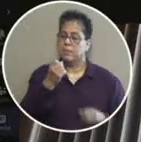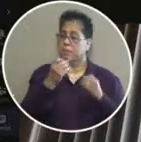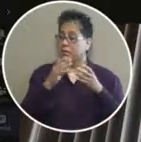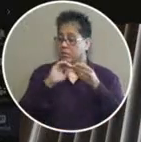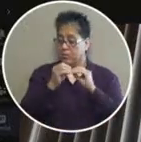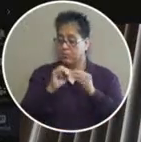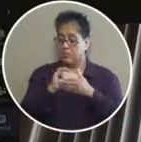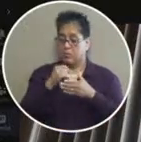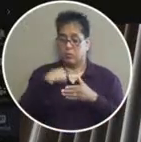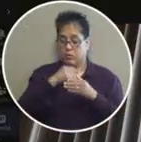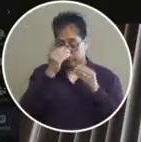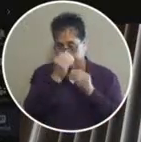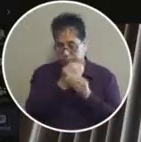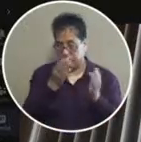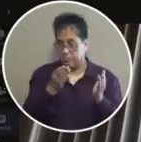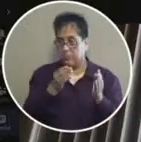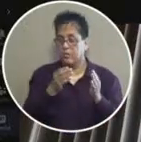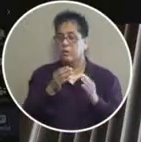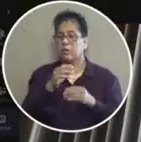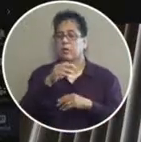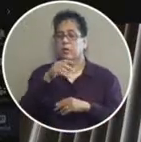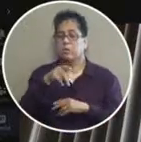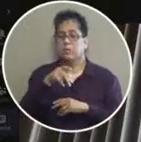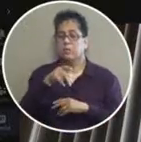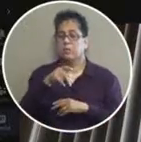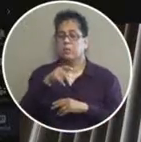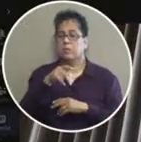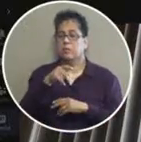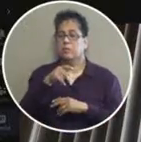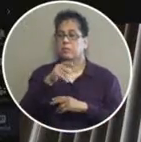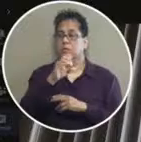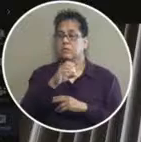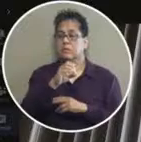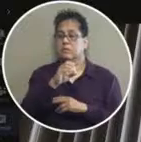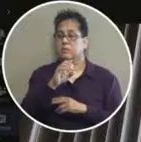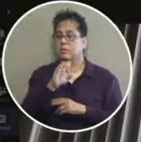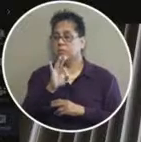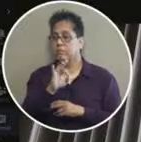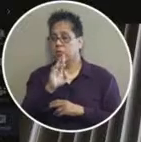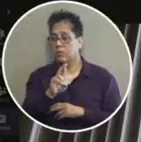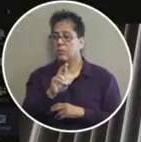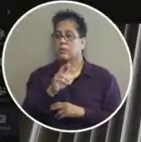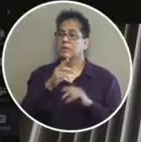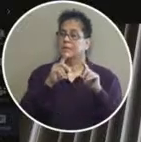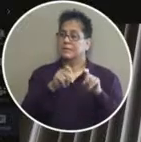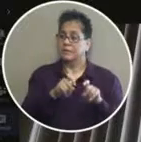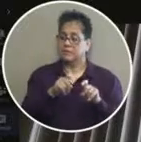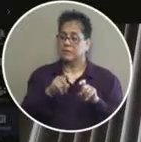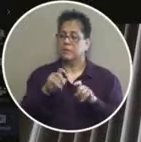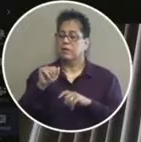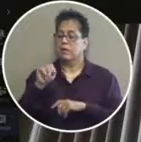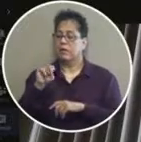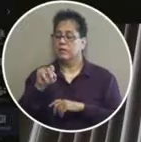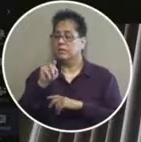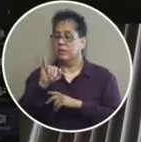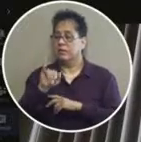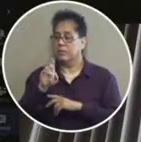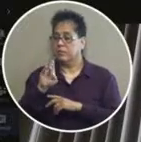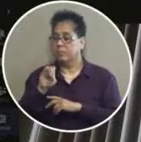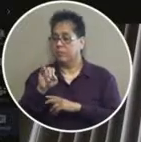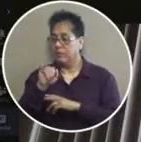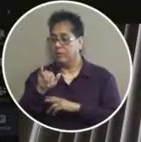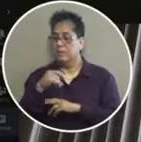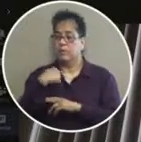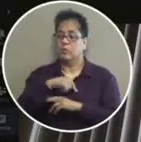out as far as the testing refers to PCR testing. We're starting to roll out antibody testing, and we've